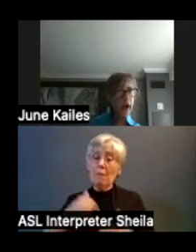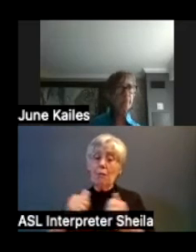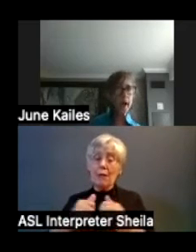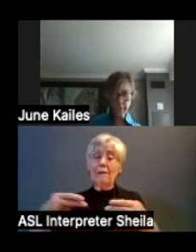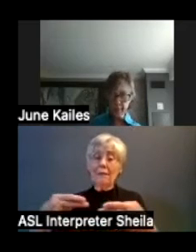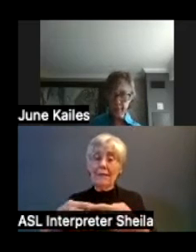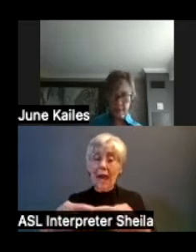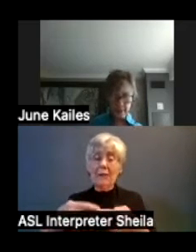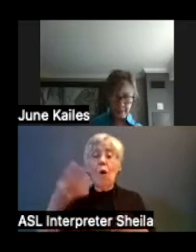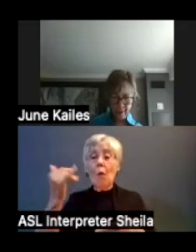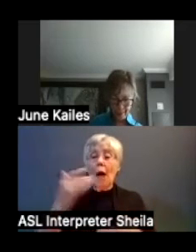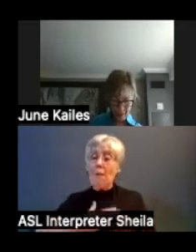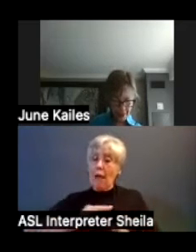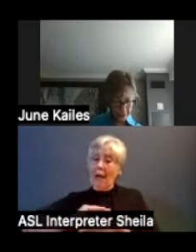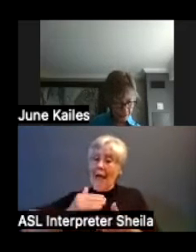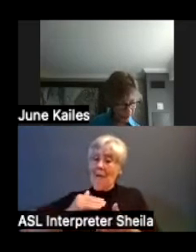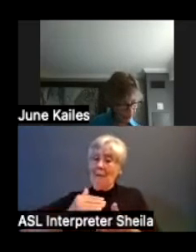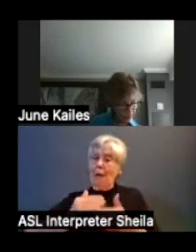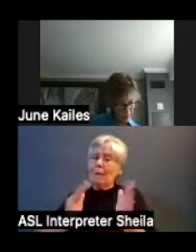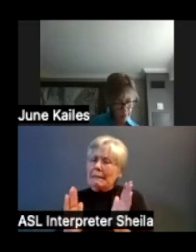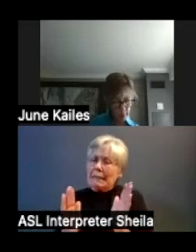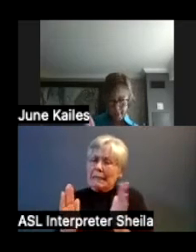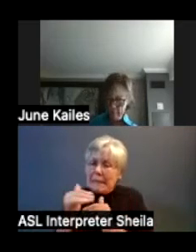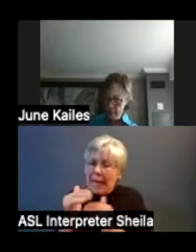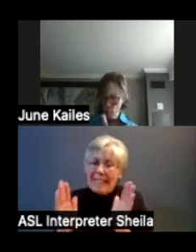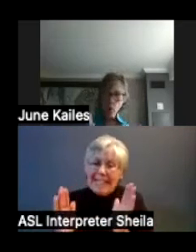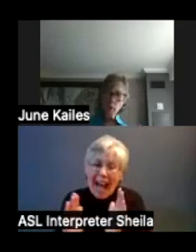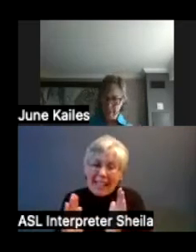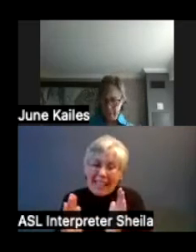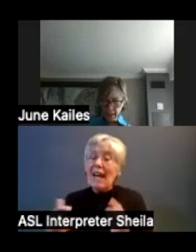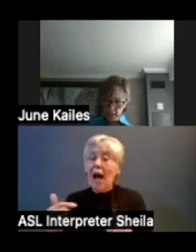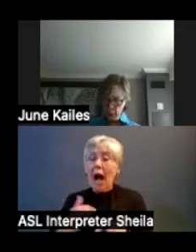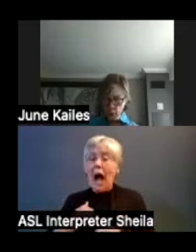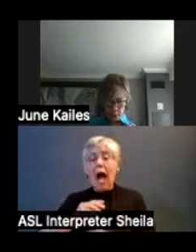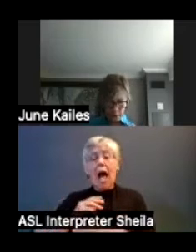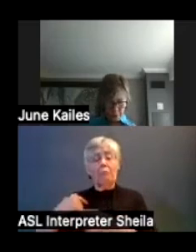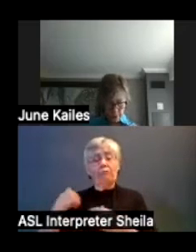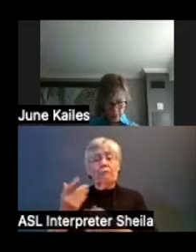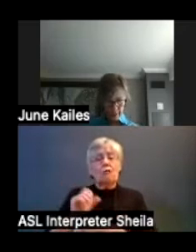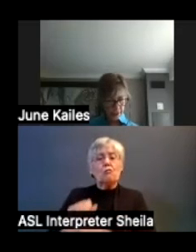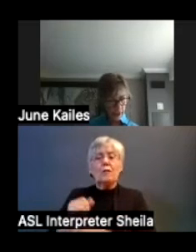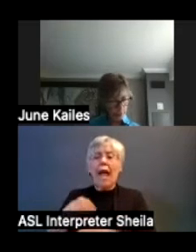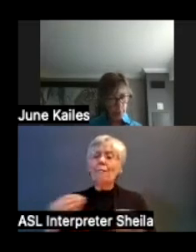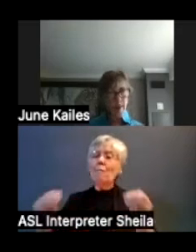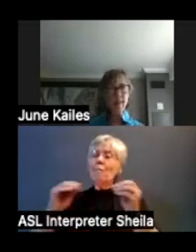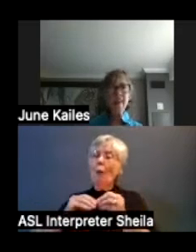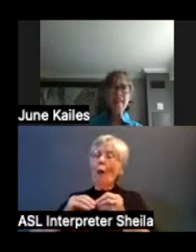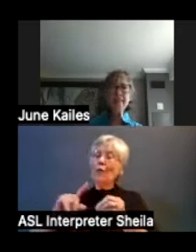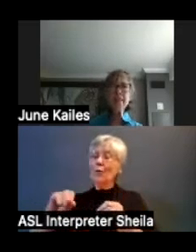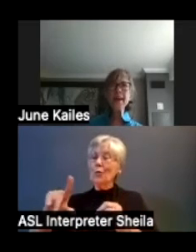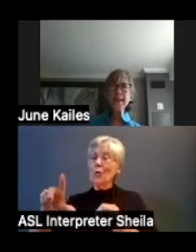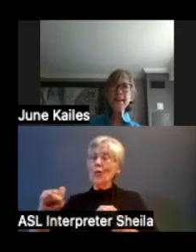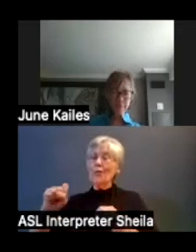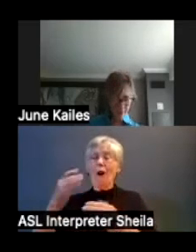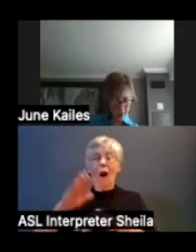my laptop here is very tiny. I'm used to having more of my tools on my desktop, so I